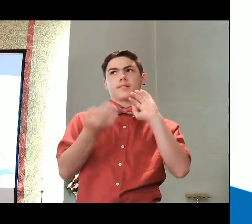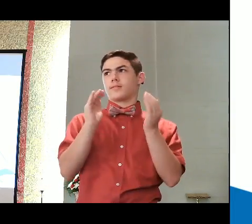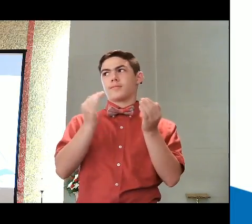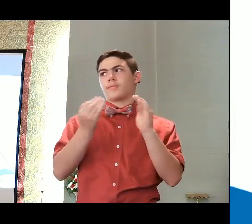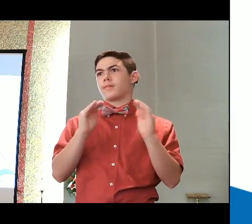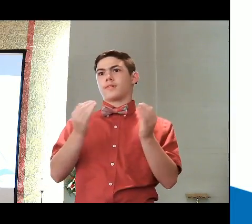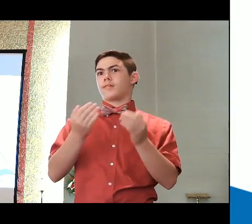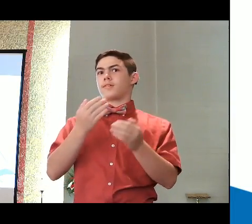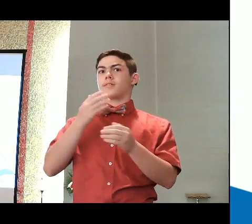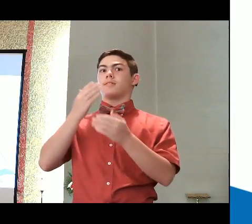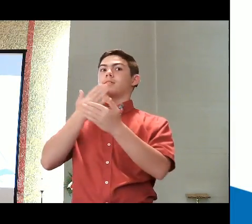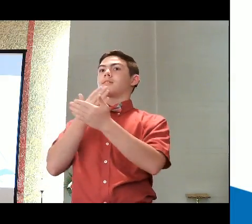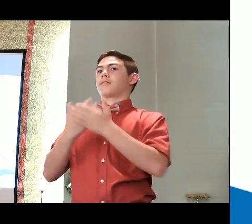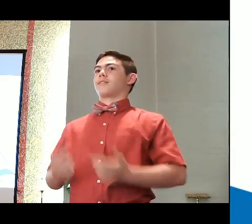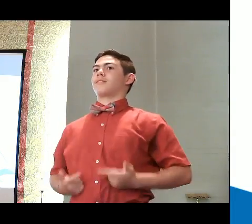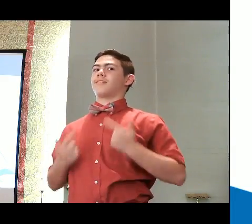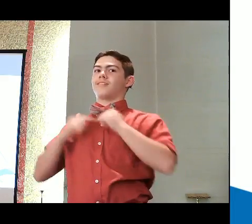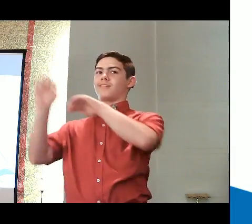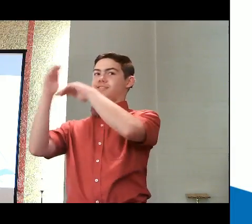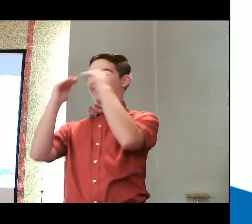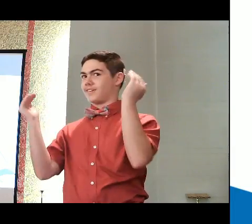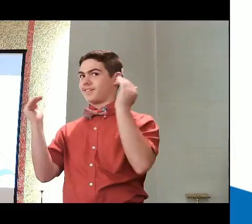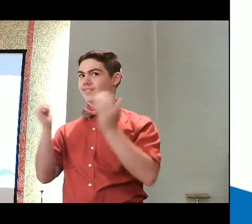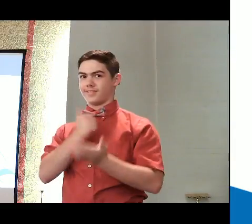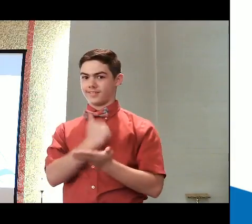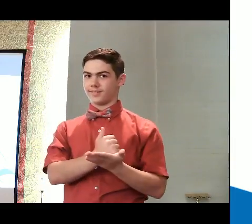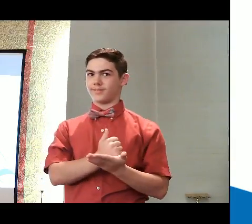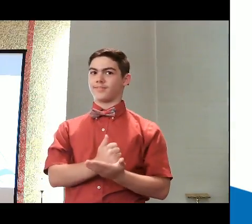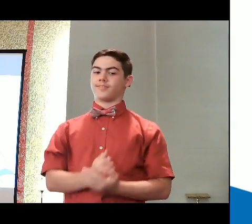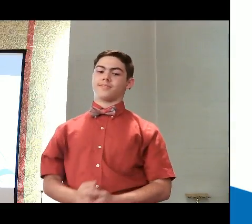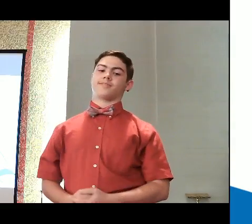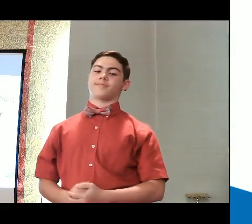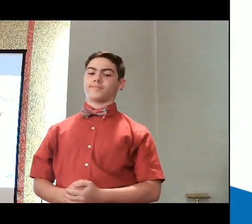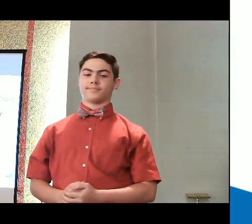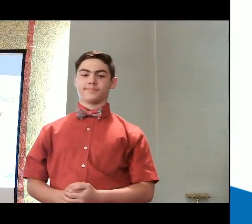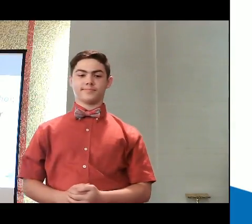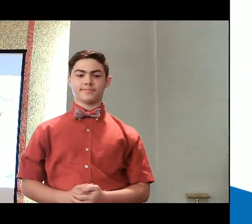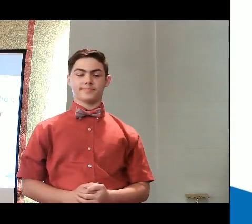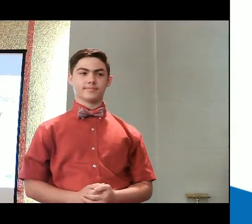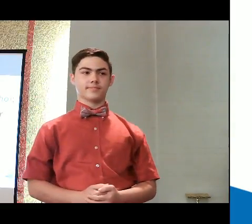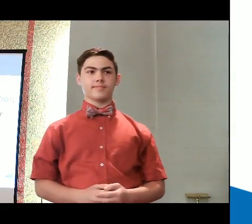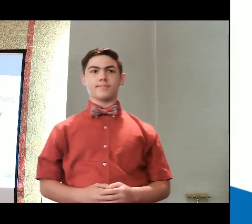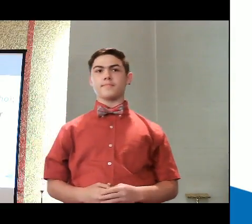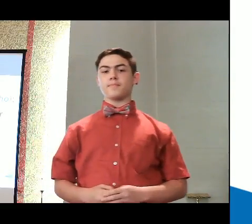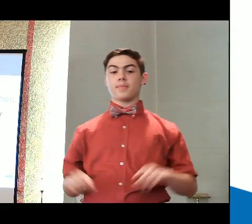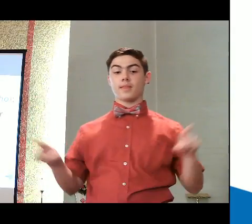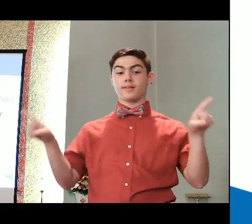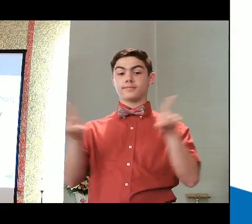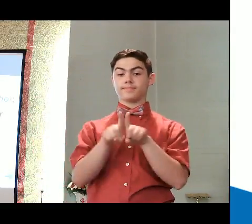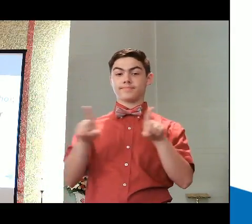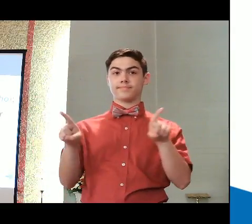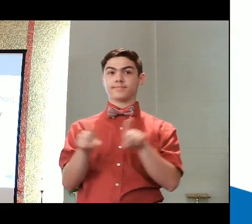Verse 18 says, For I consider that the sufferings of this present time are not worth comparing with the glory that is to be revealed to us. Amen? As the